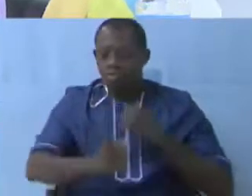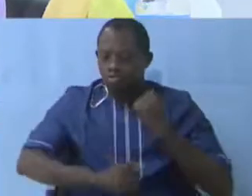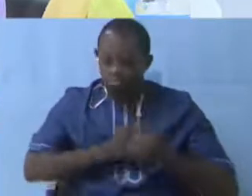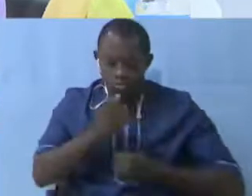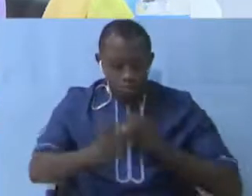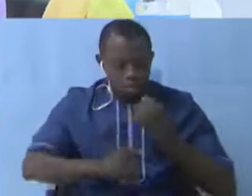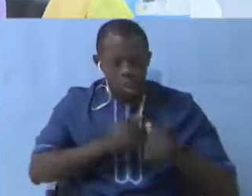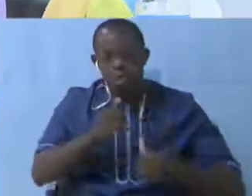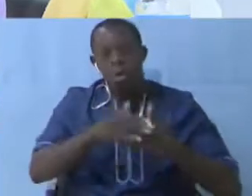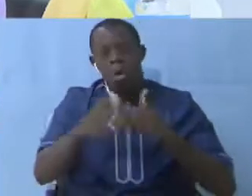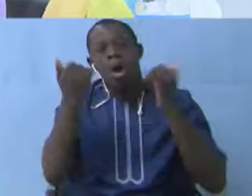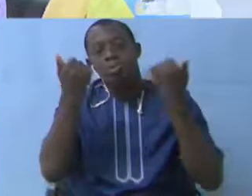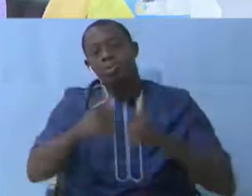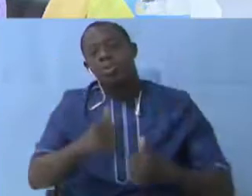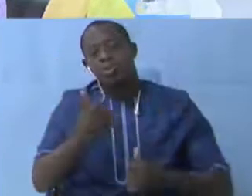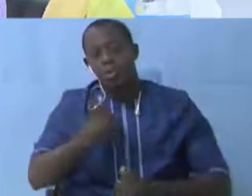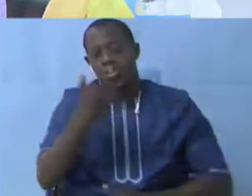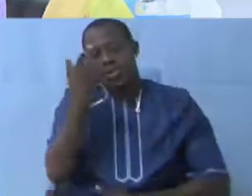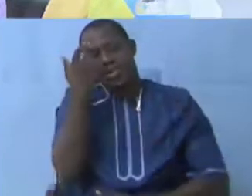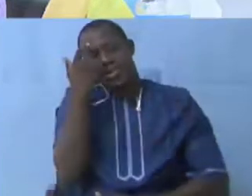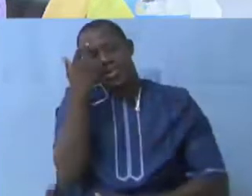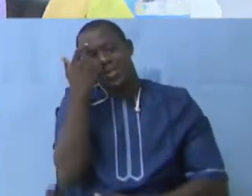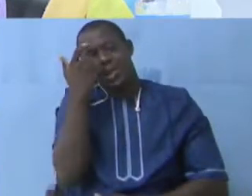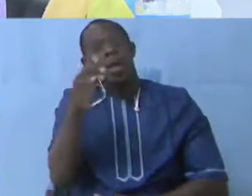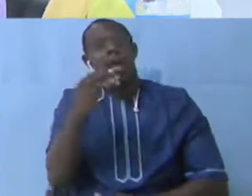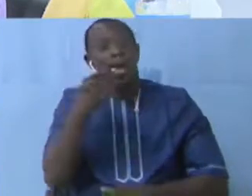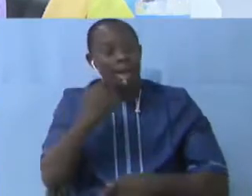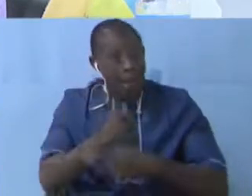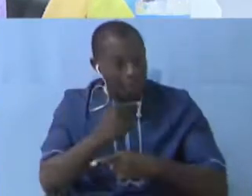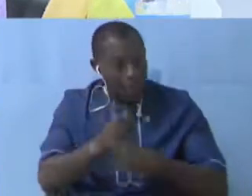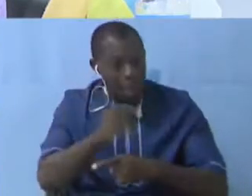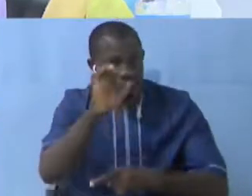rooted, I think people realize that the country, if